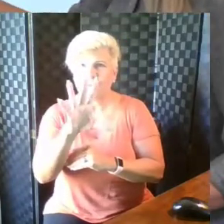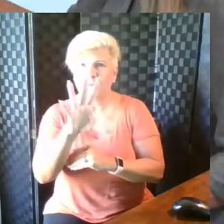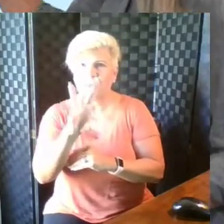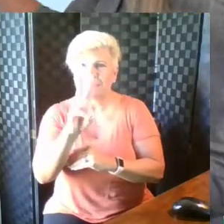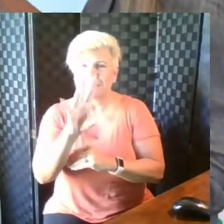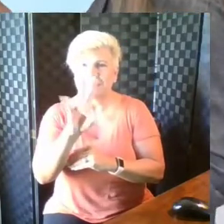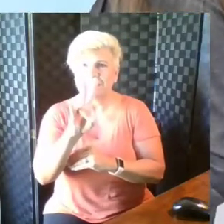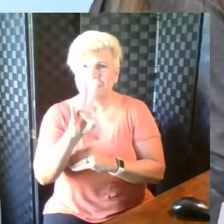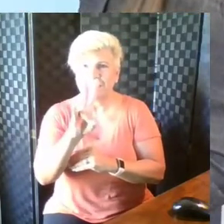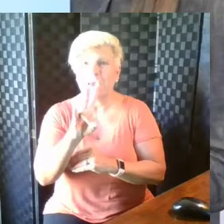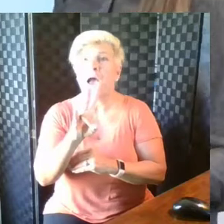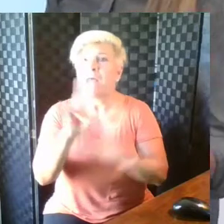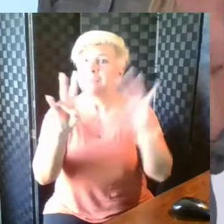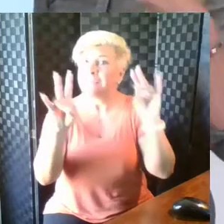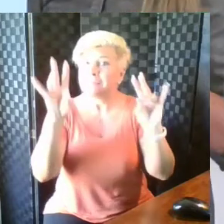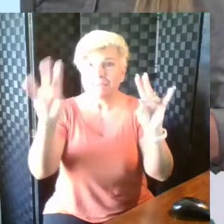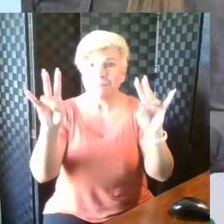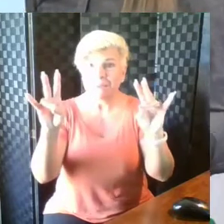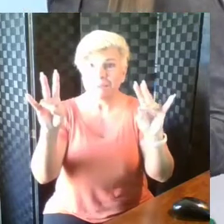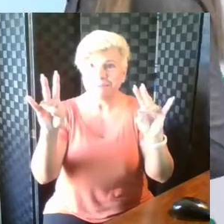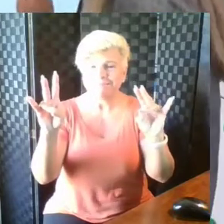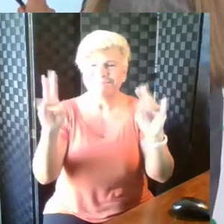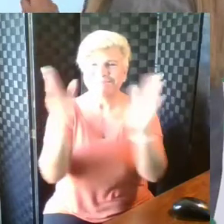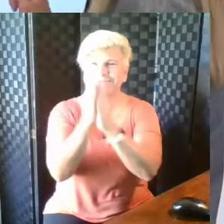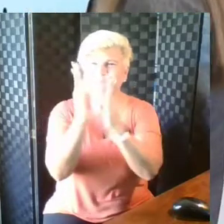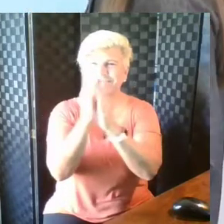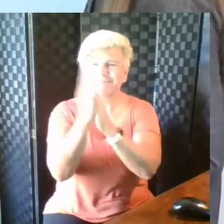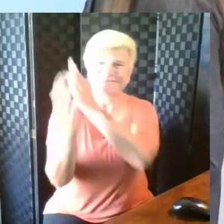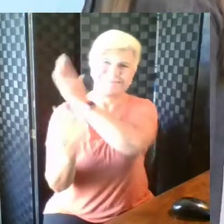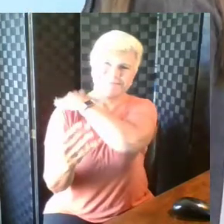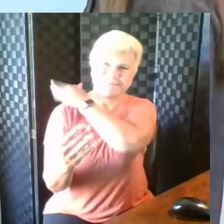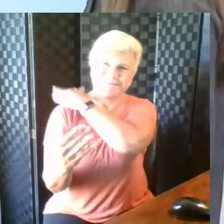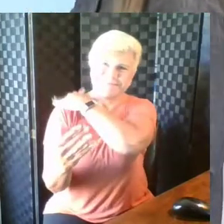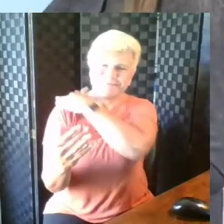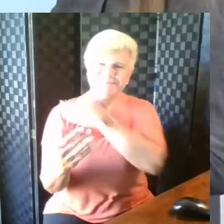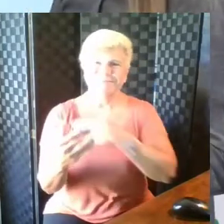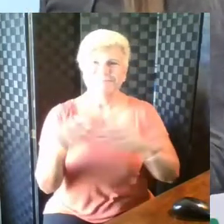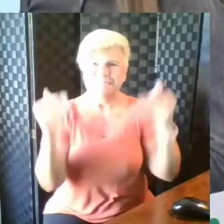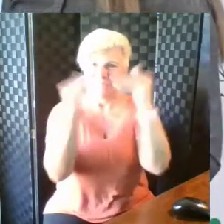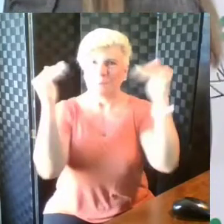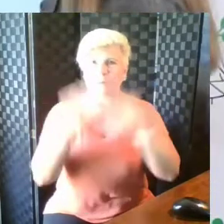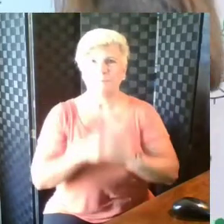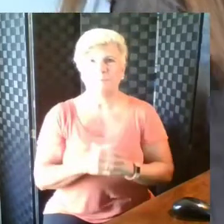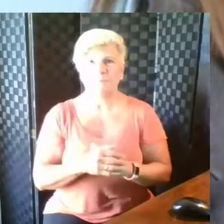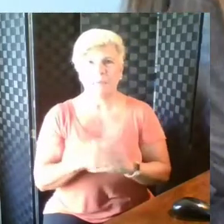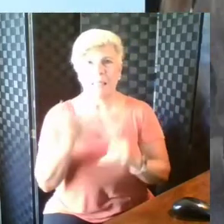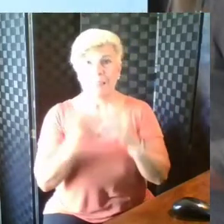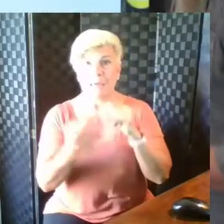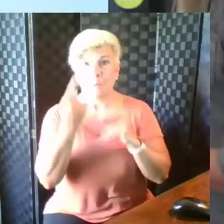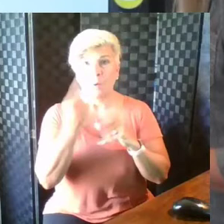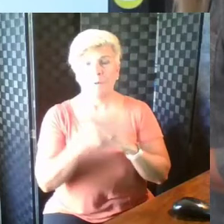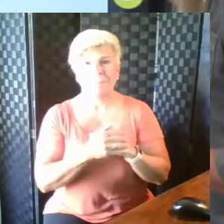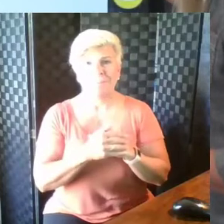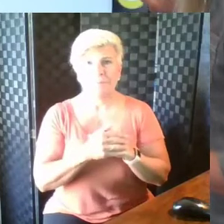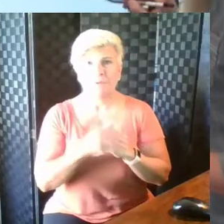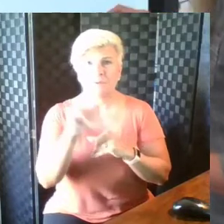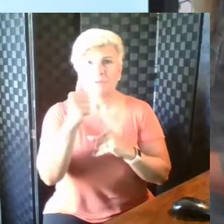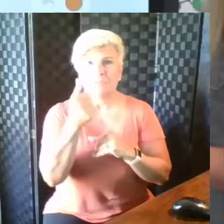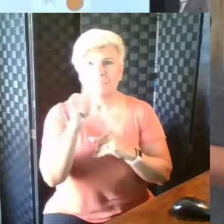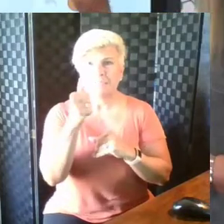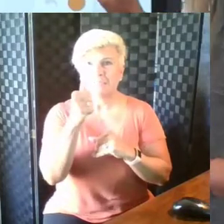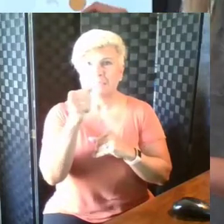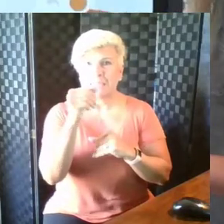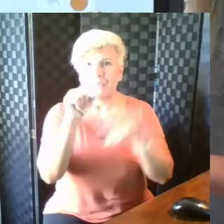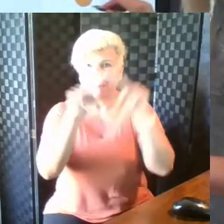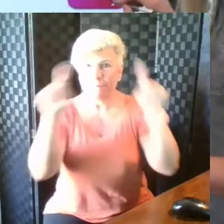3, 4, 5, 6, 7. Pat yourself on the back. Nice job. All right, and last one, we're going to look at the 10 frame,